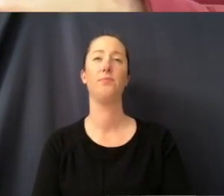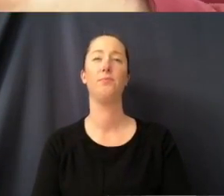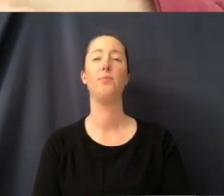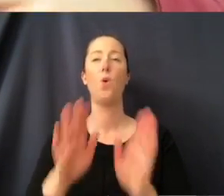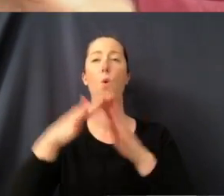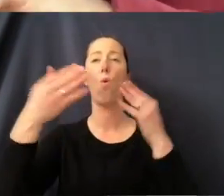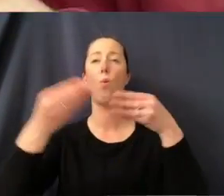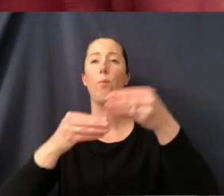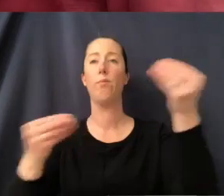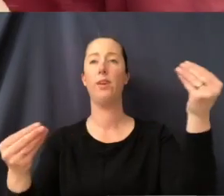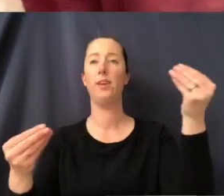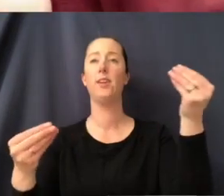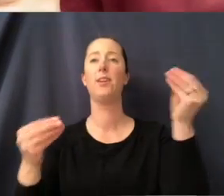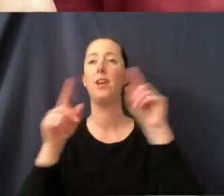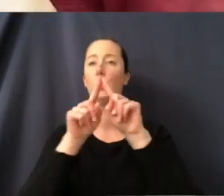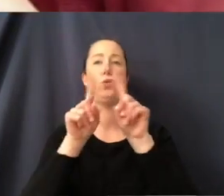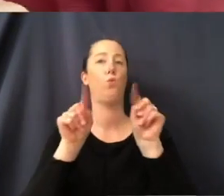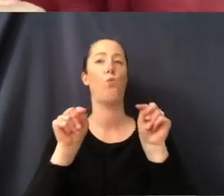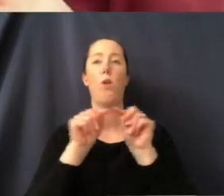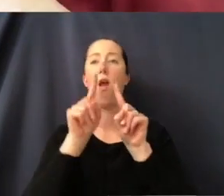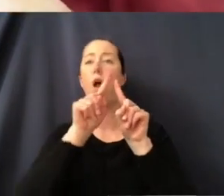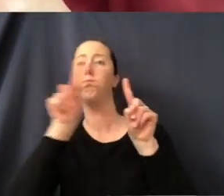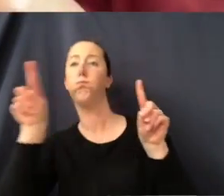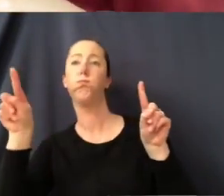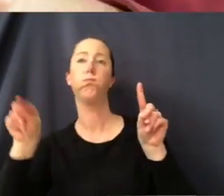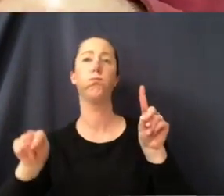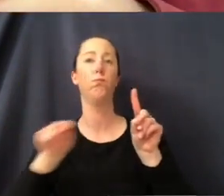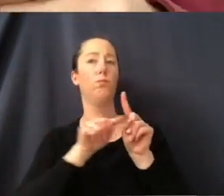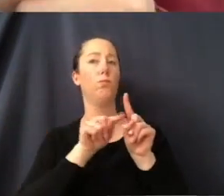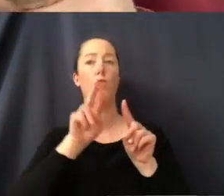to show you, hold on, let me take it apart. If I unfold it,